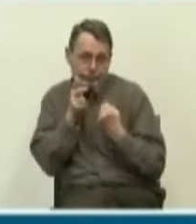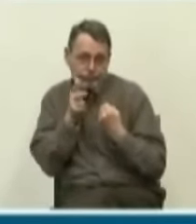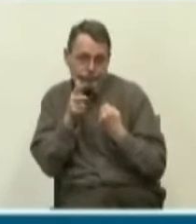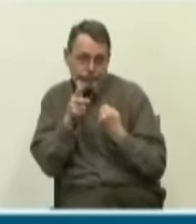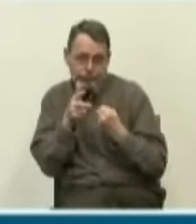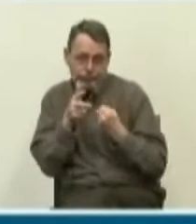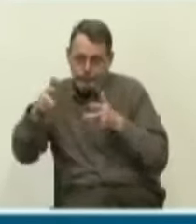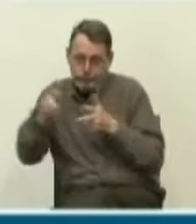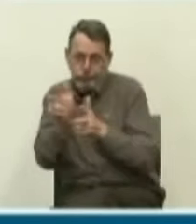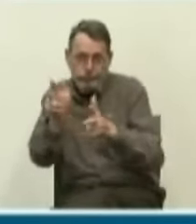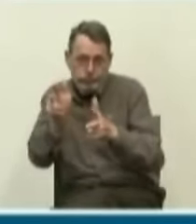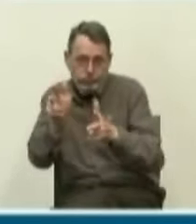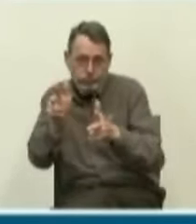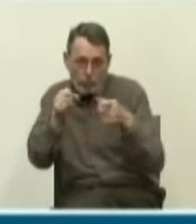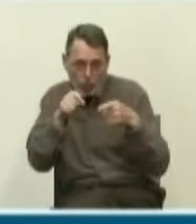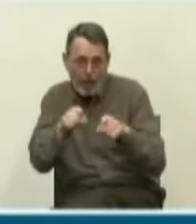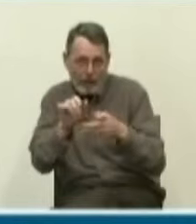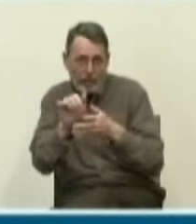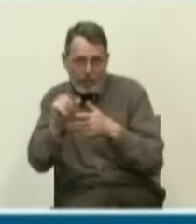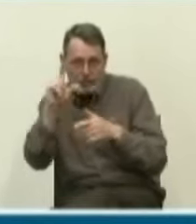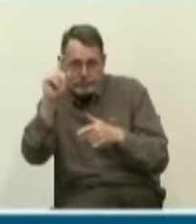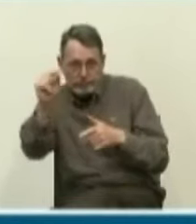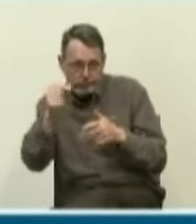suspect vehicle fled.